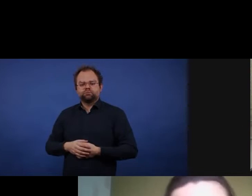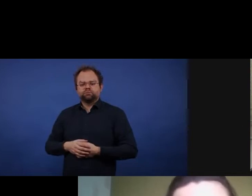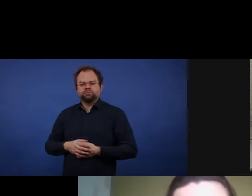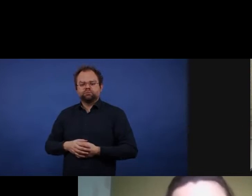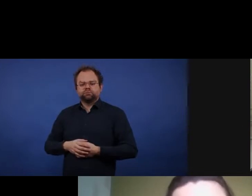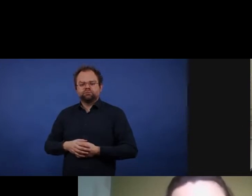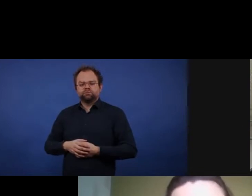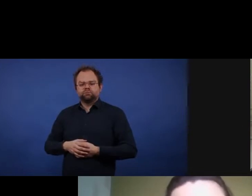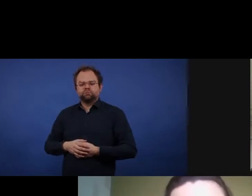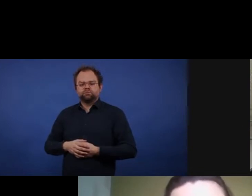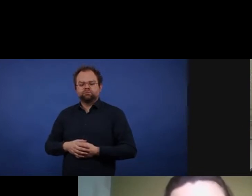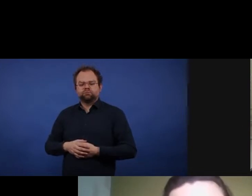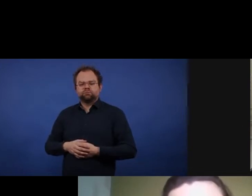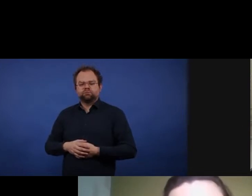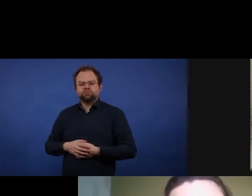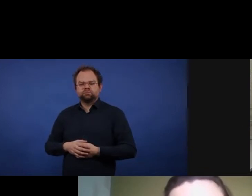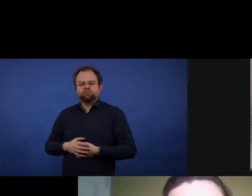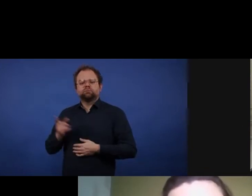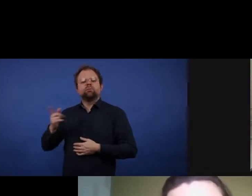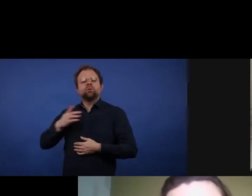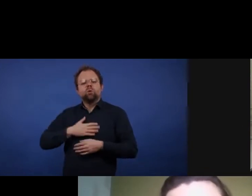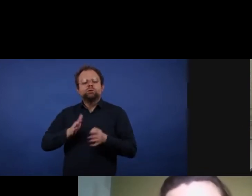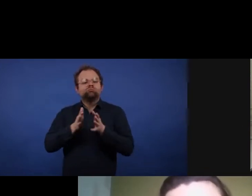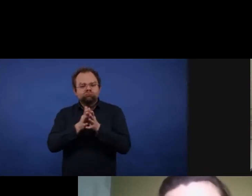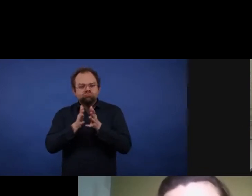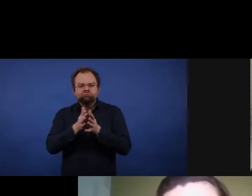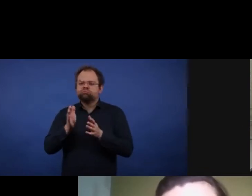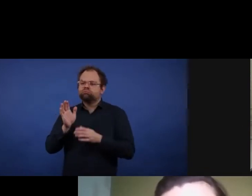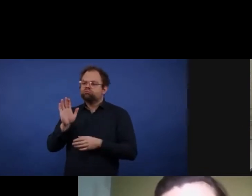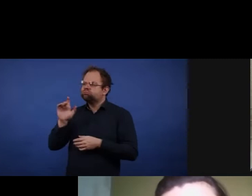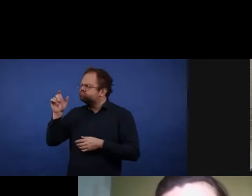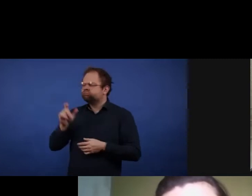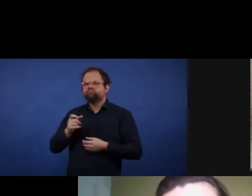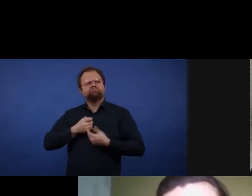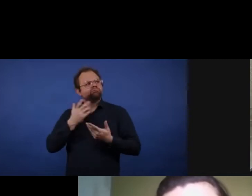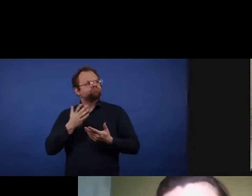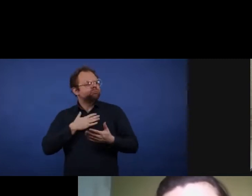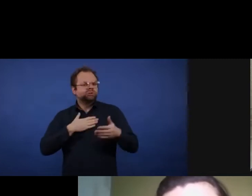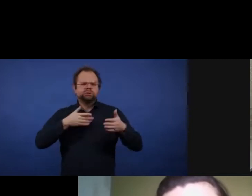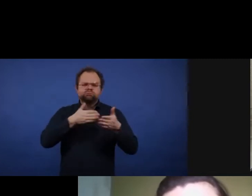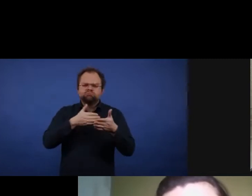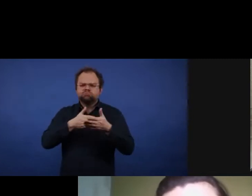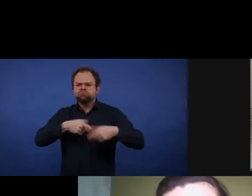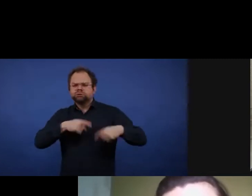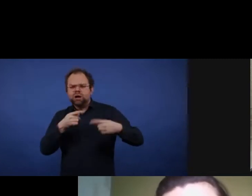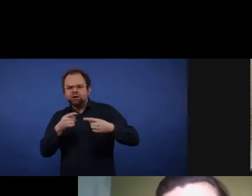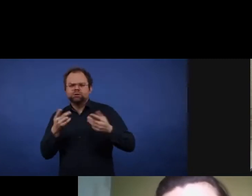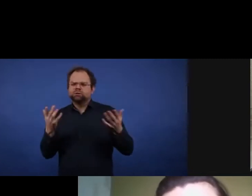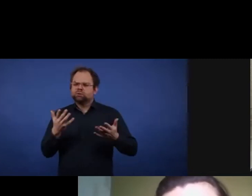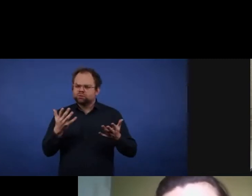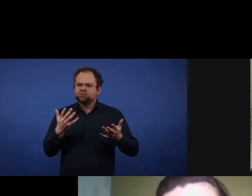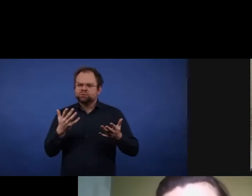himself about the challenges that he faced in such circumstances and how did he cope with the situation, with